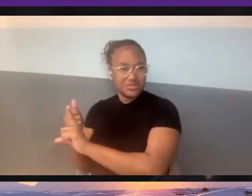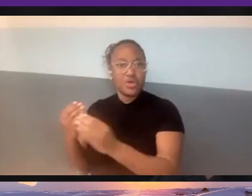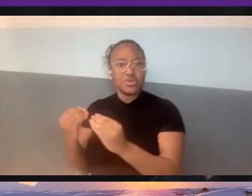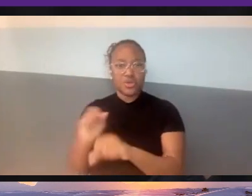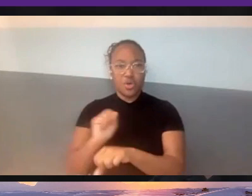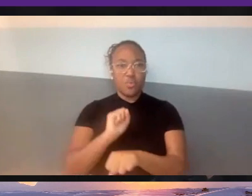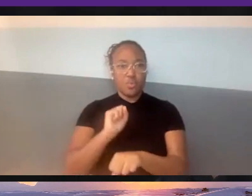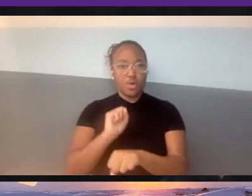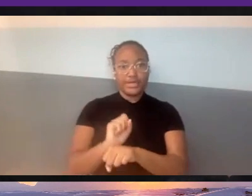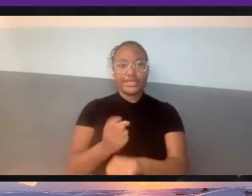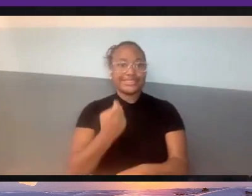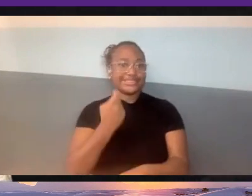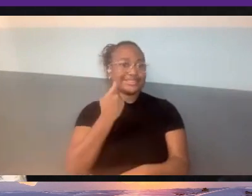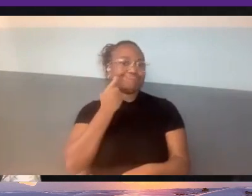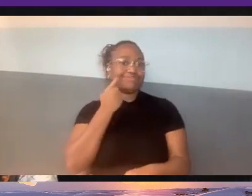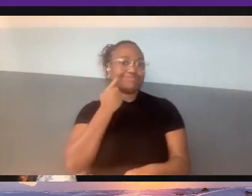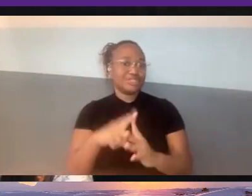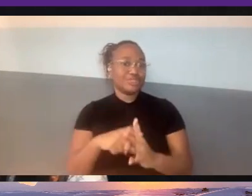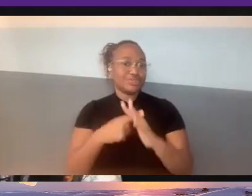And I think that